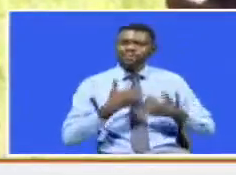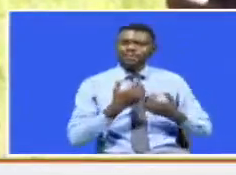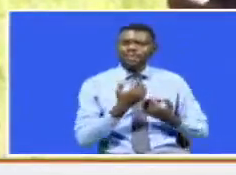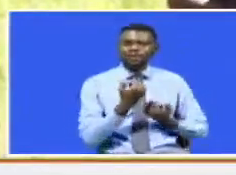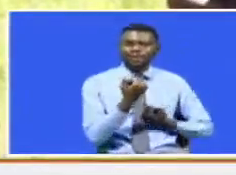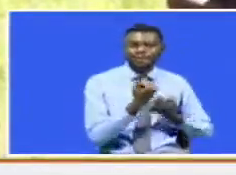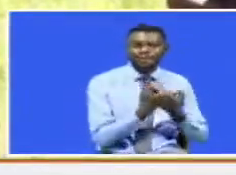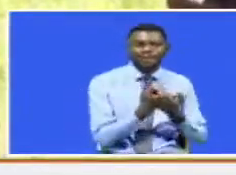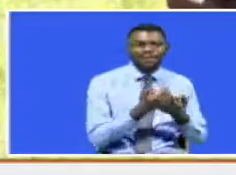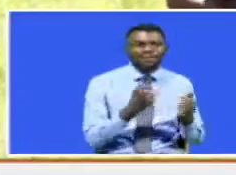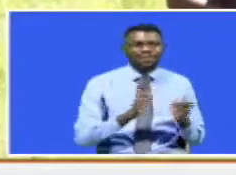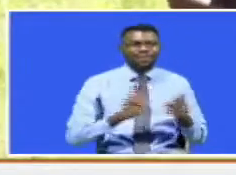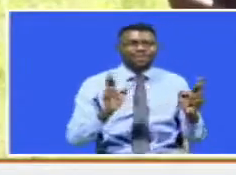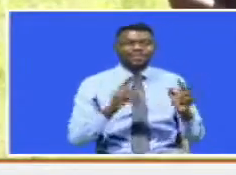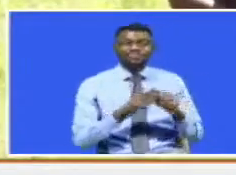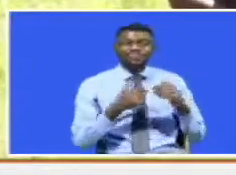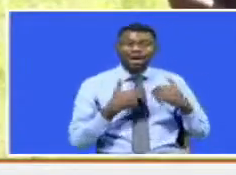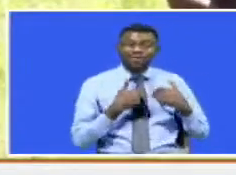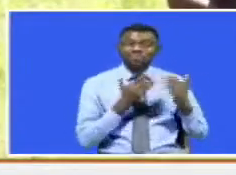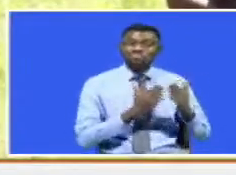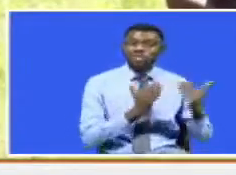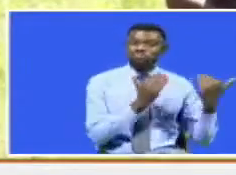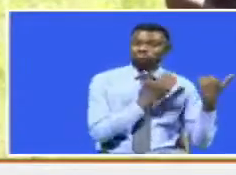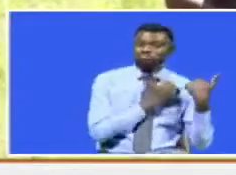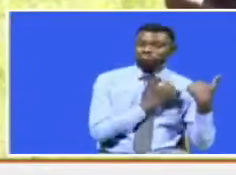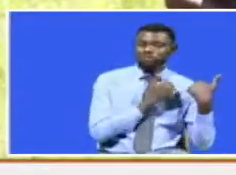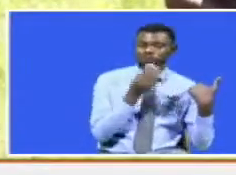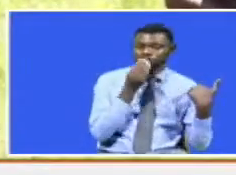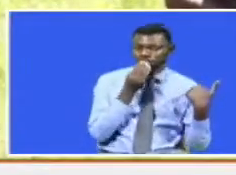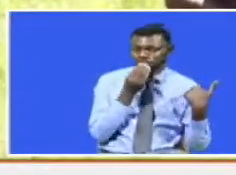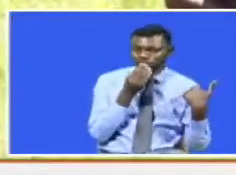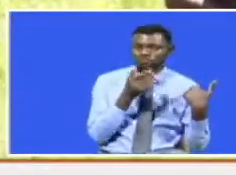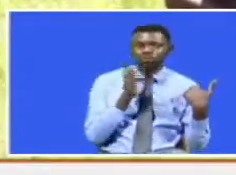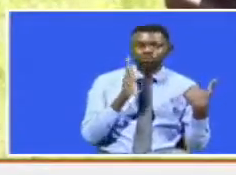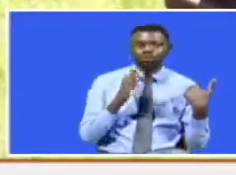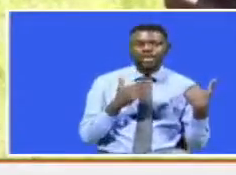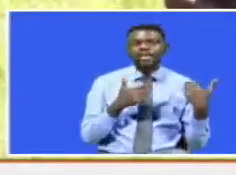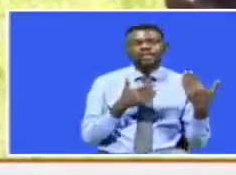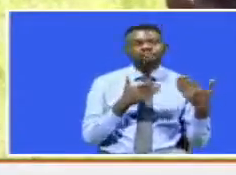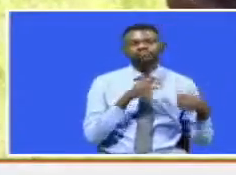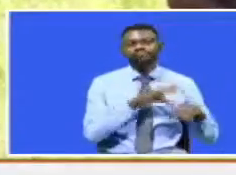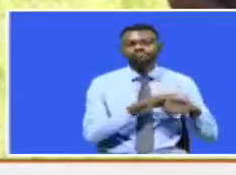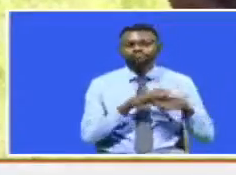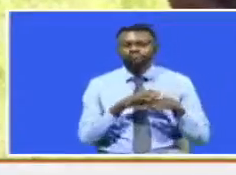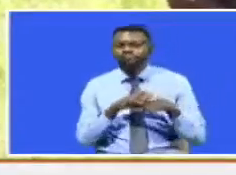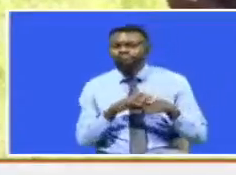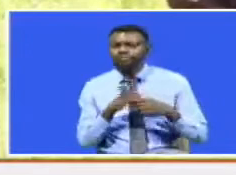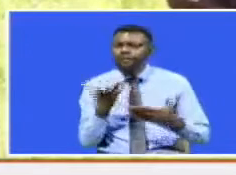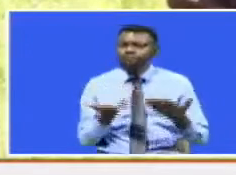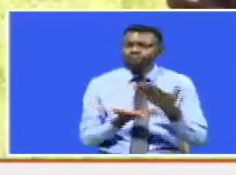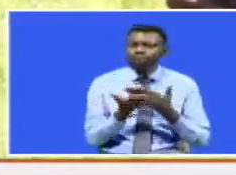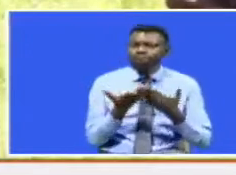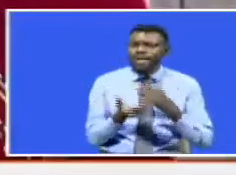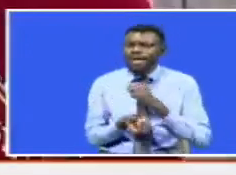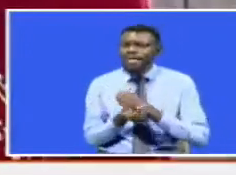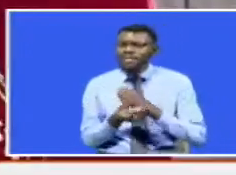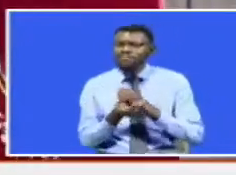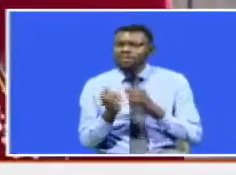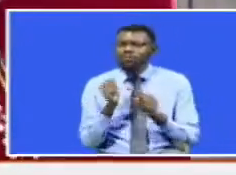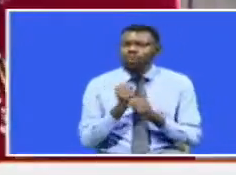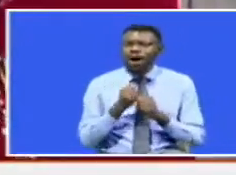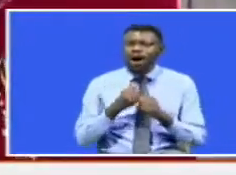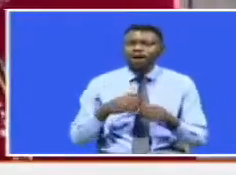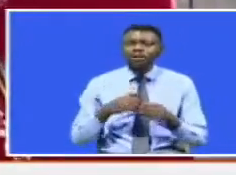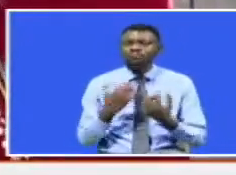a person in charge of food security. Nitamuleta kwako, mkae chini umuonyeshe ni wapi tunaweza tengeneza kitchen garden.